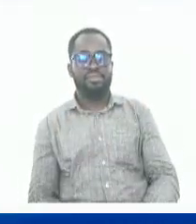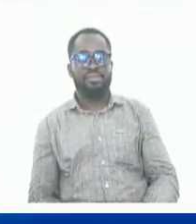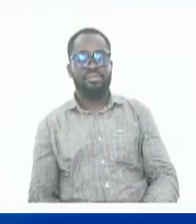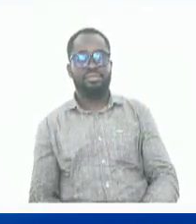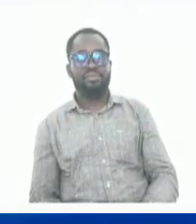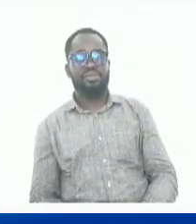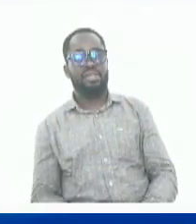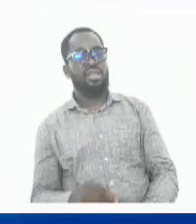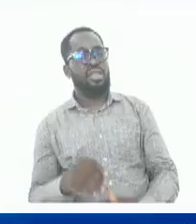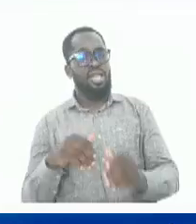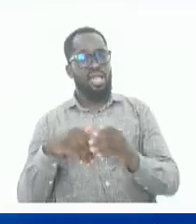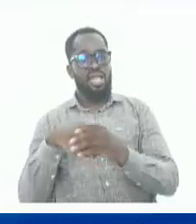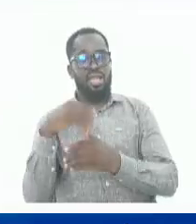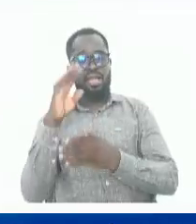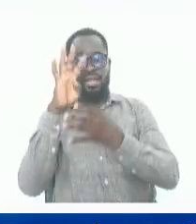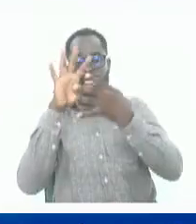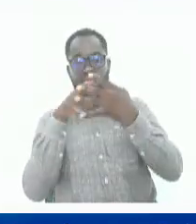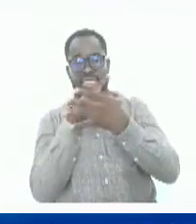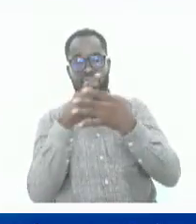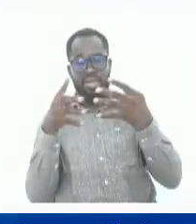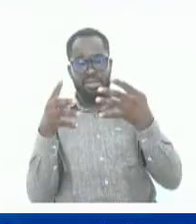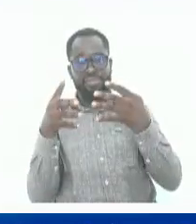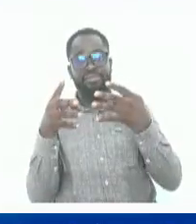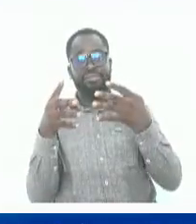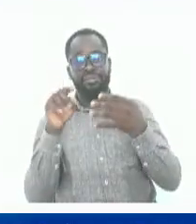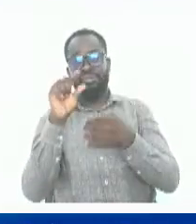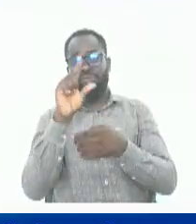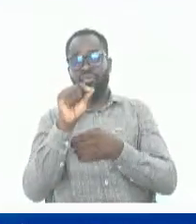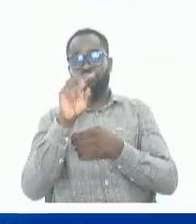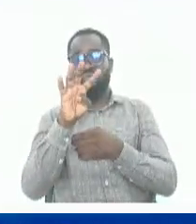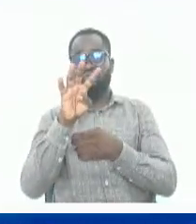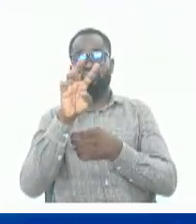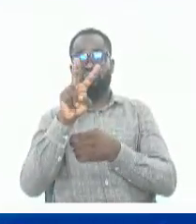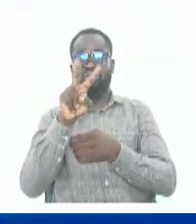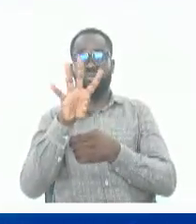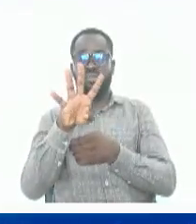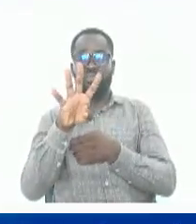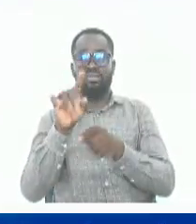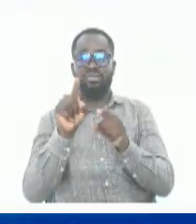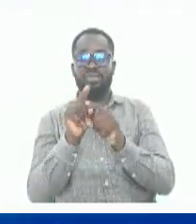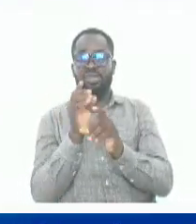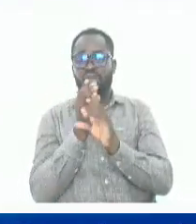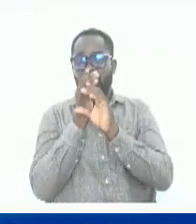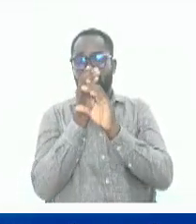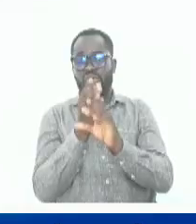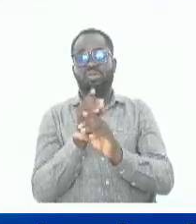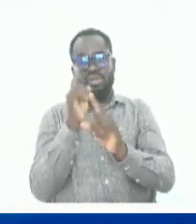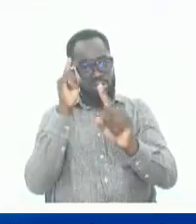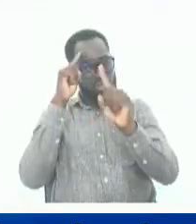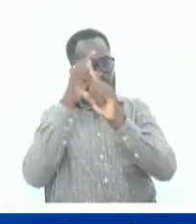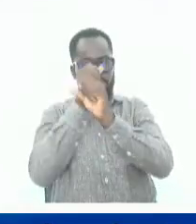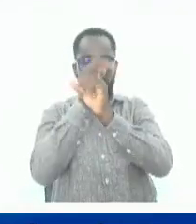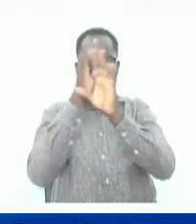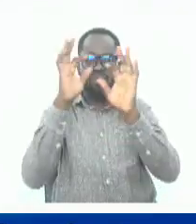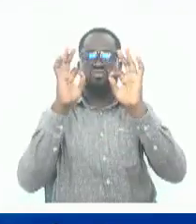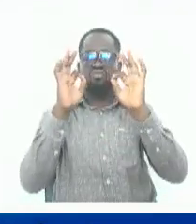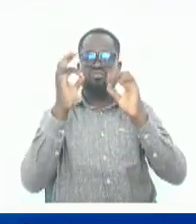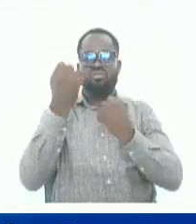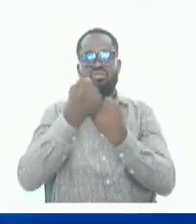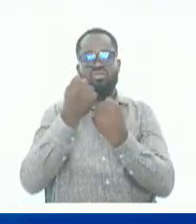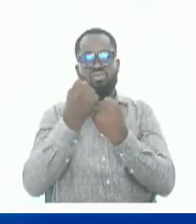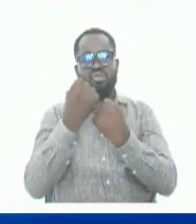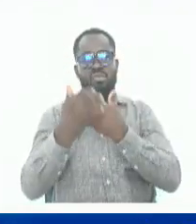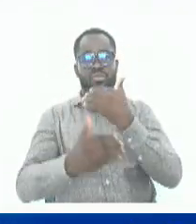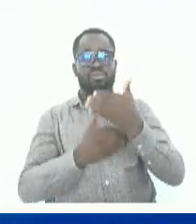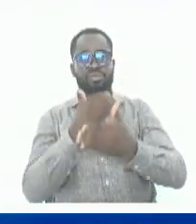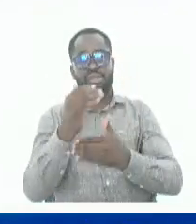On the outlook, Ghana's economic outlook for 2025 presents a cautiously optimistic picture, supported by